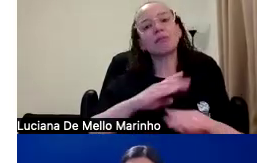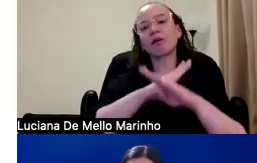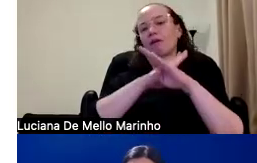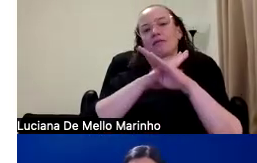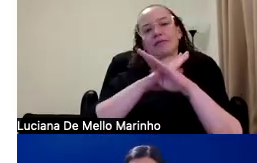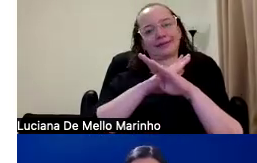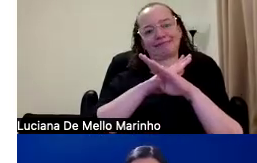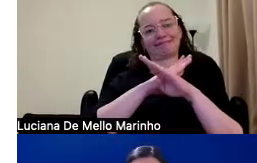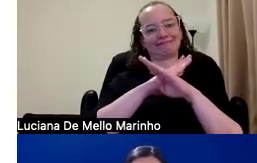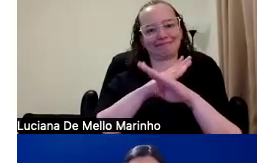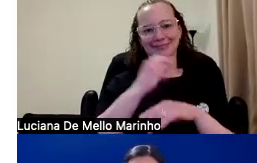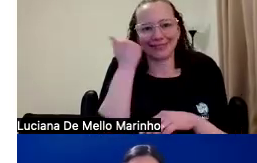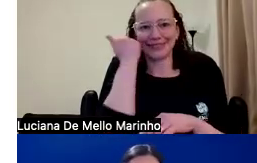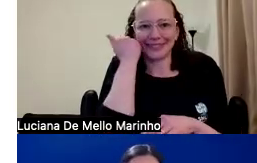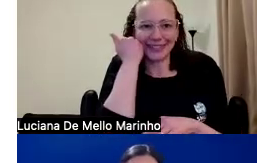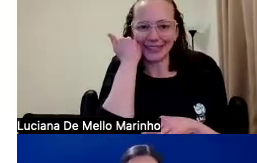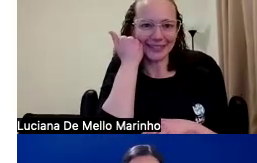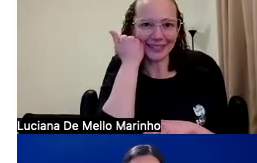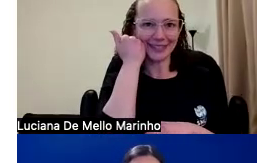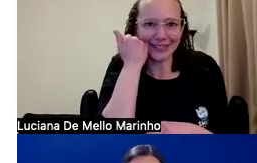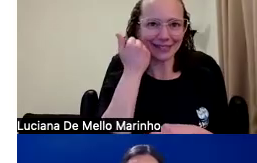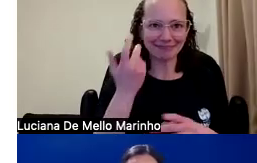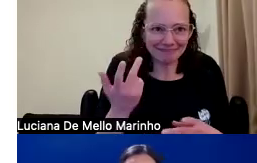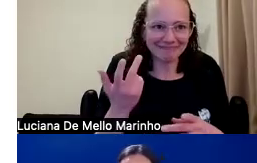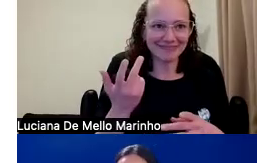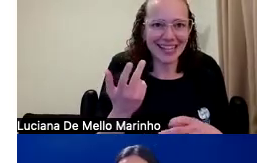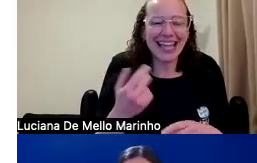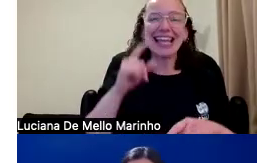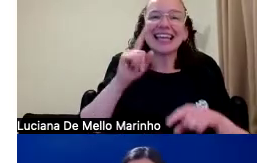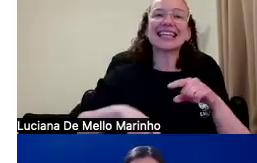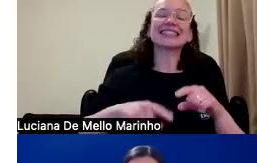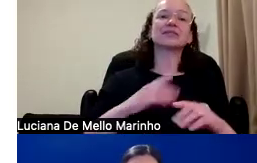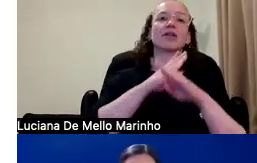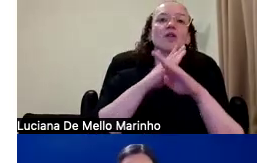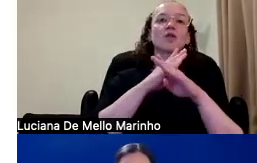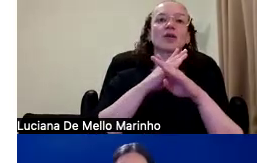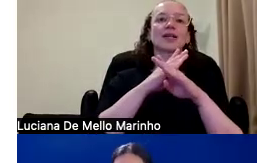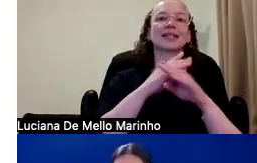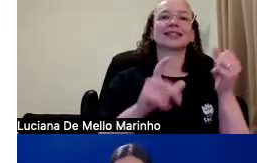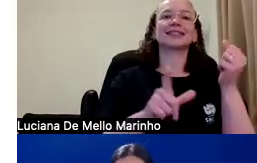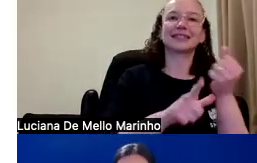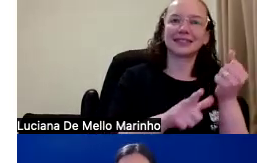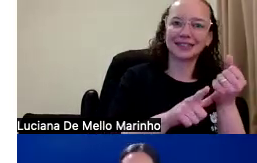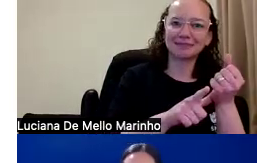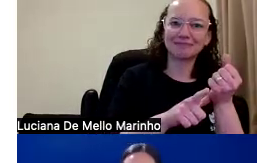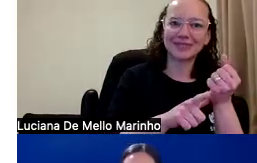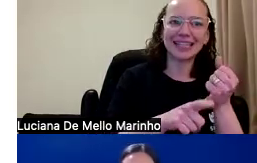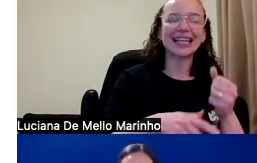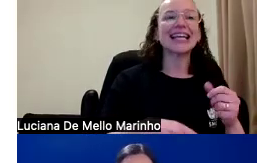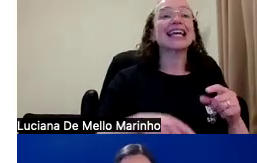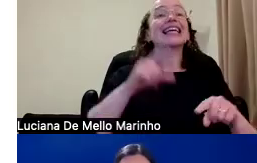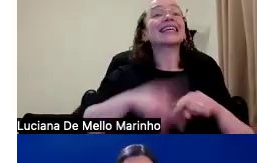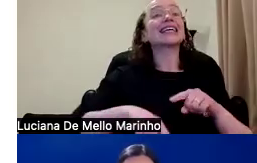once you're in, you cannot have any blocking the dentist or the assistant.